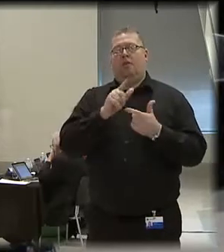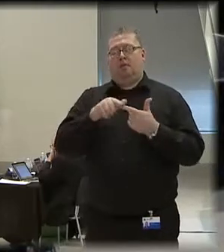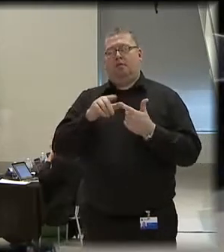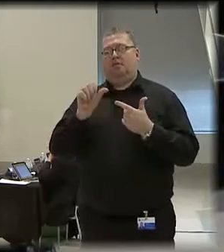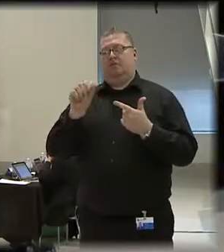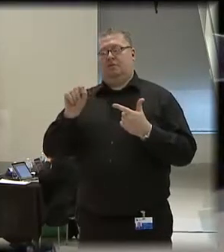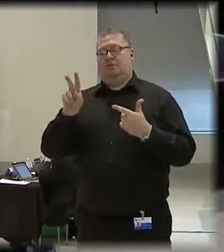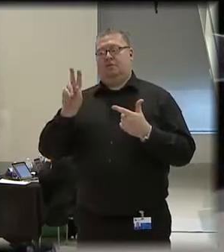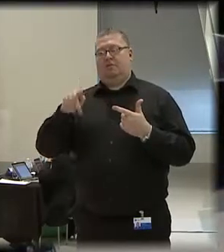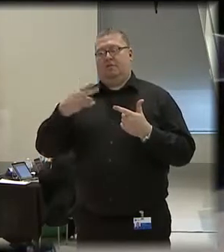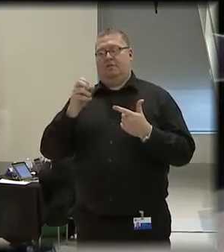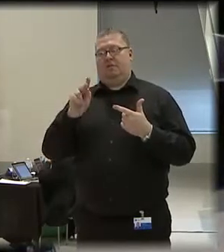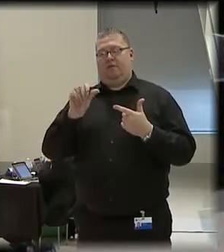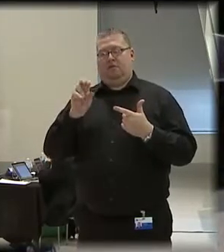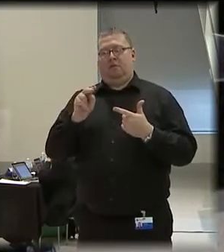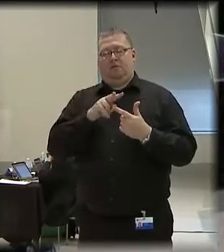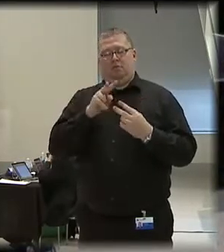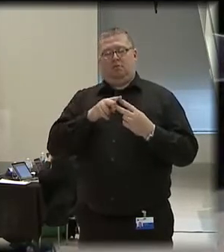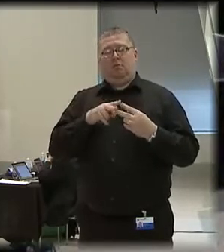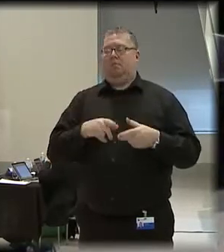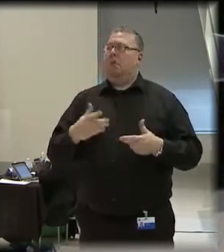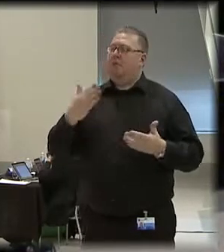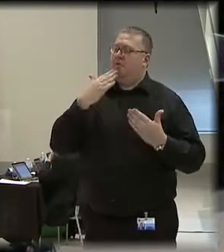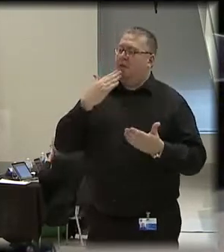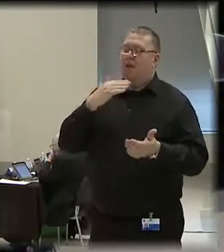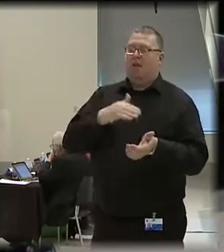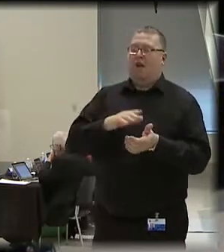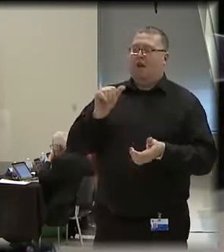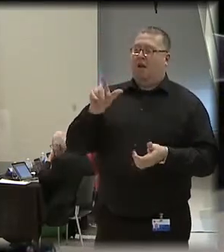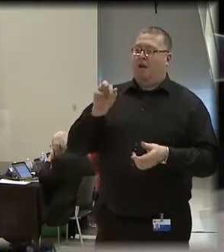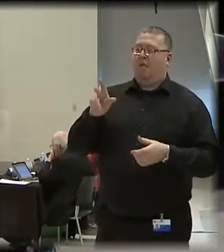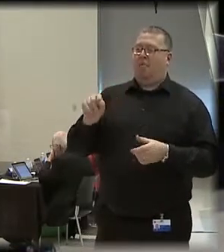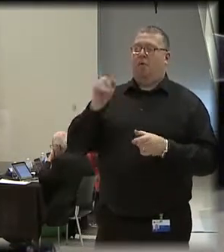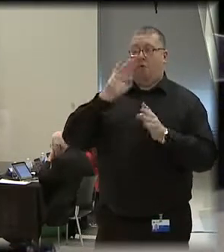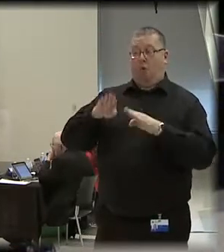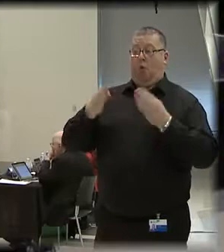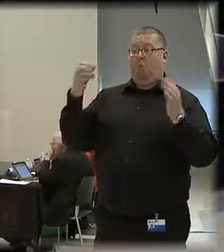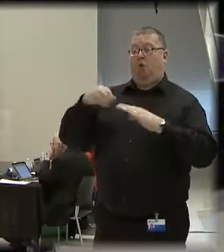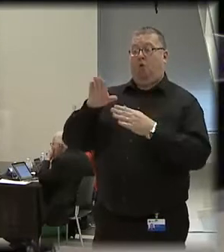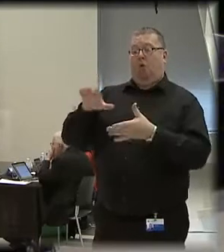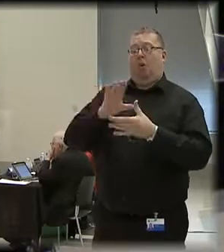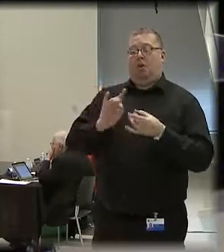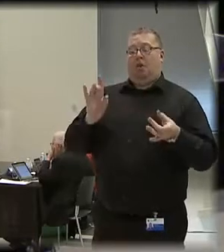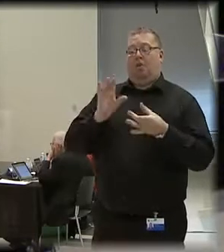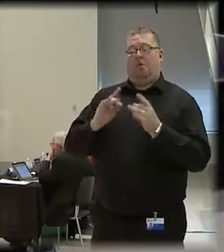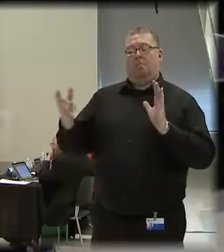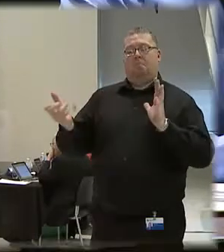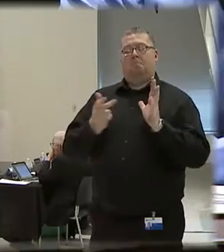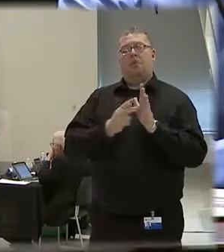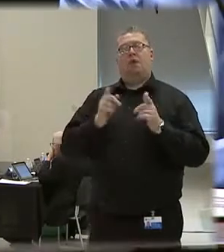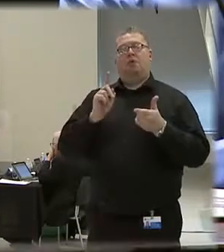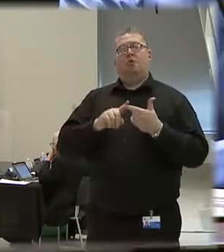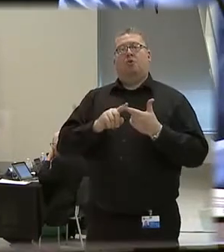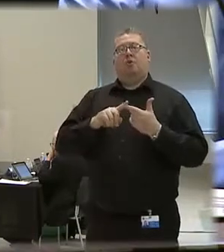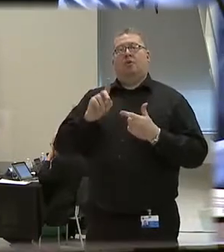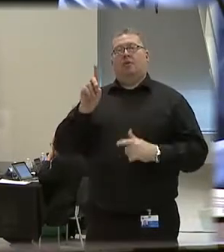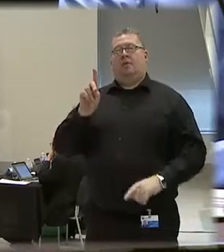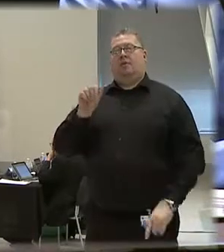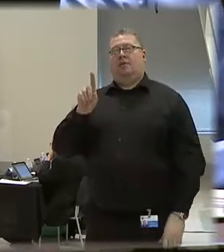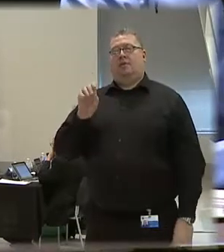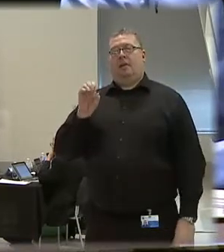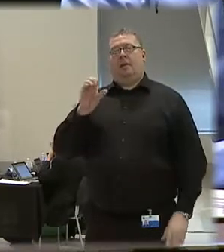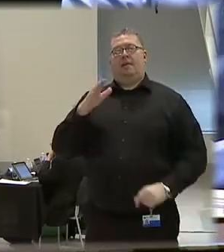much. Thank you, Dr. Alpert, for opening up in your opening remarks, going back to Dade County